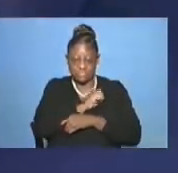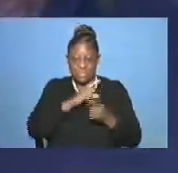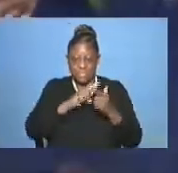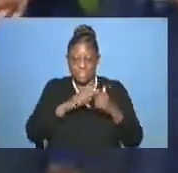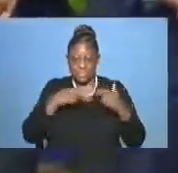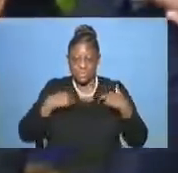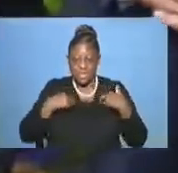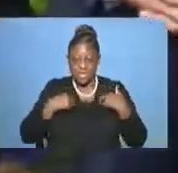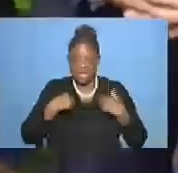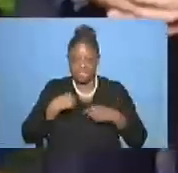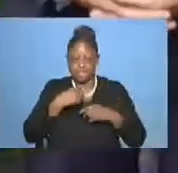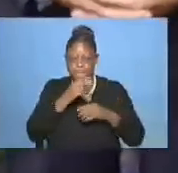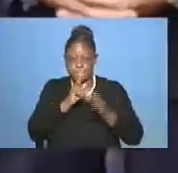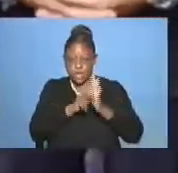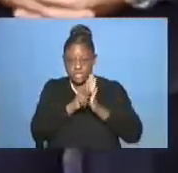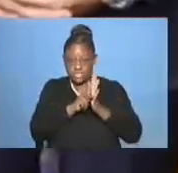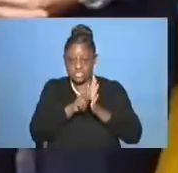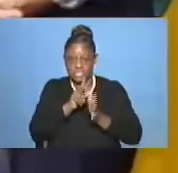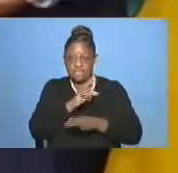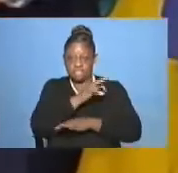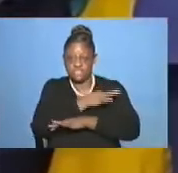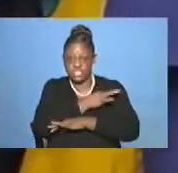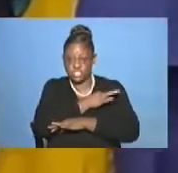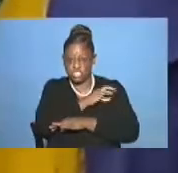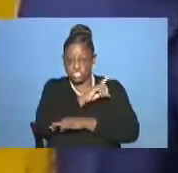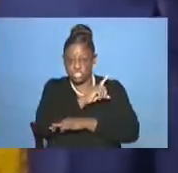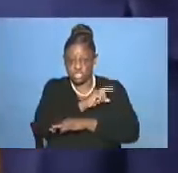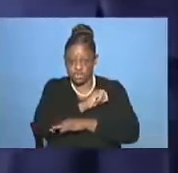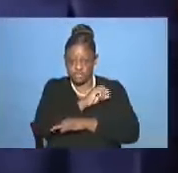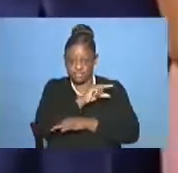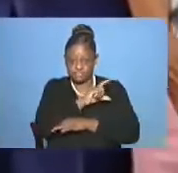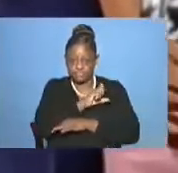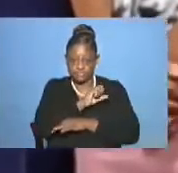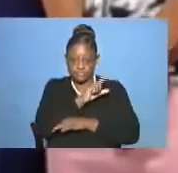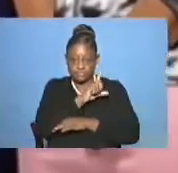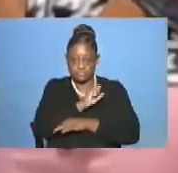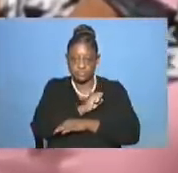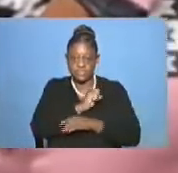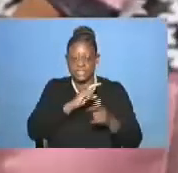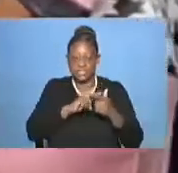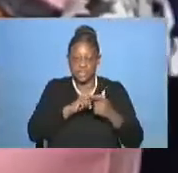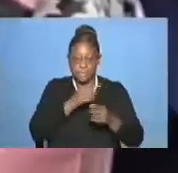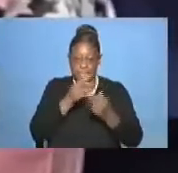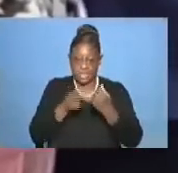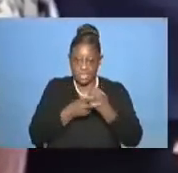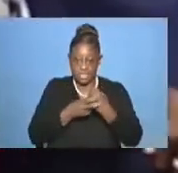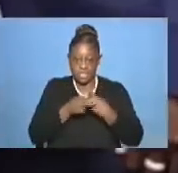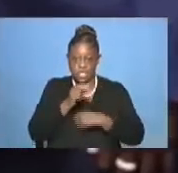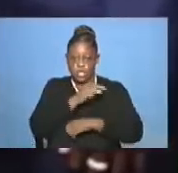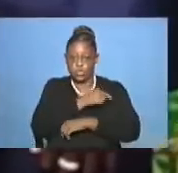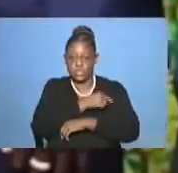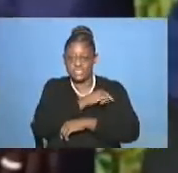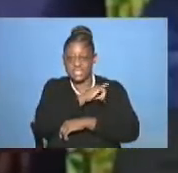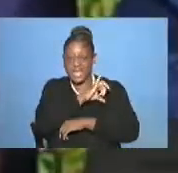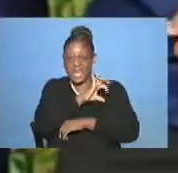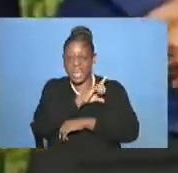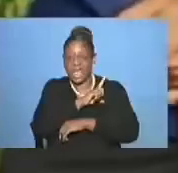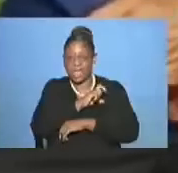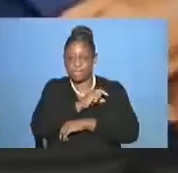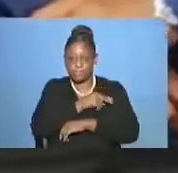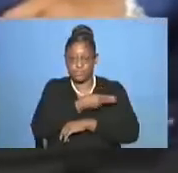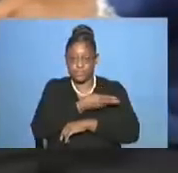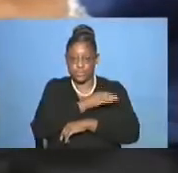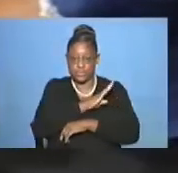Special Policy Advisor Jerome Fitzgerald, and Bahamas Development Bank Chairman Quentin Lightbourne. The